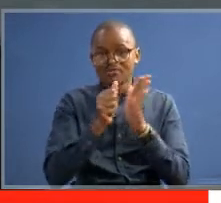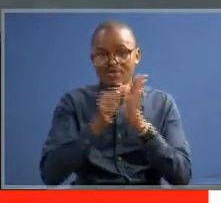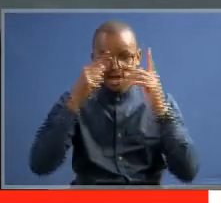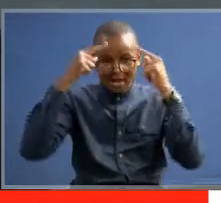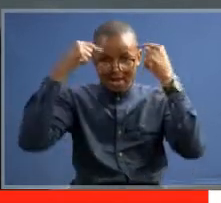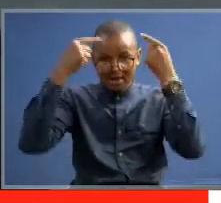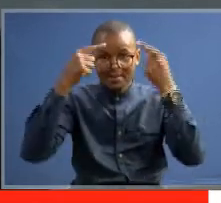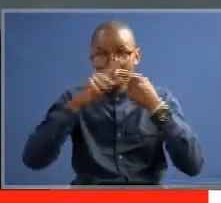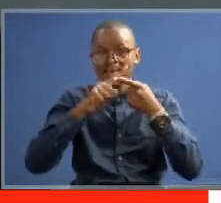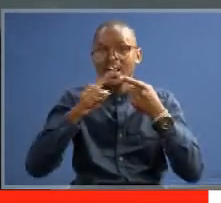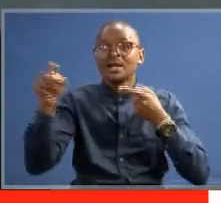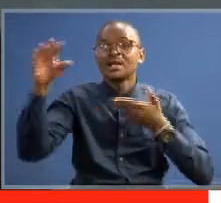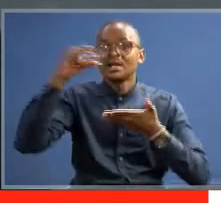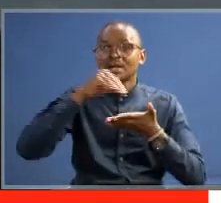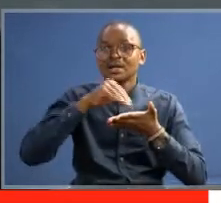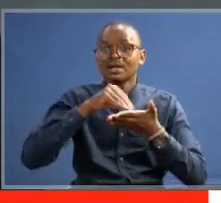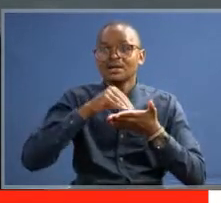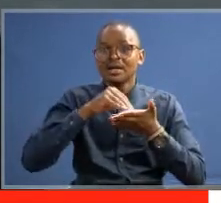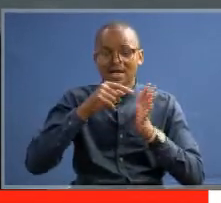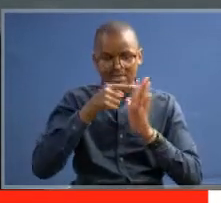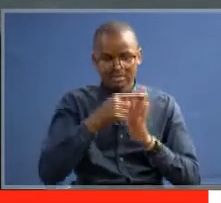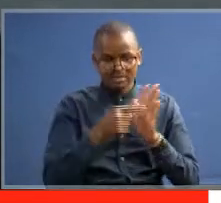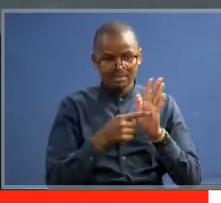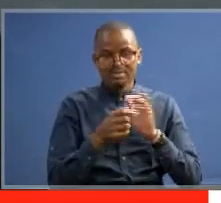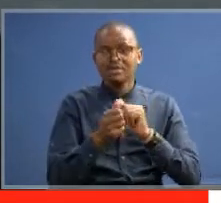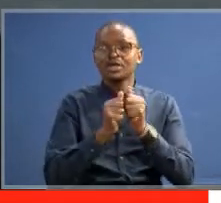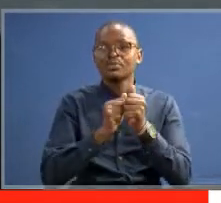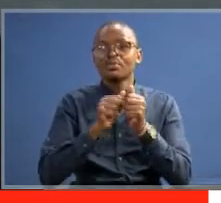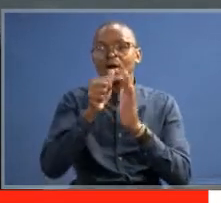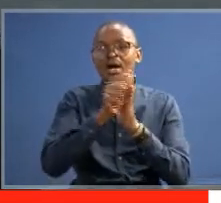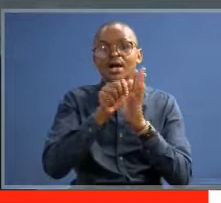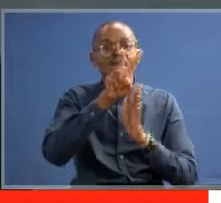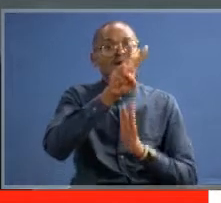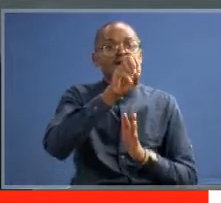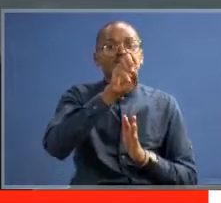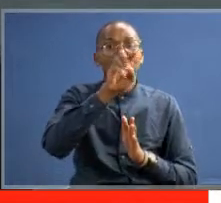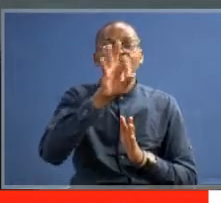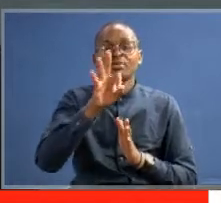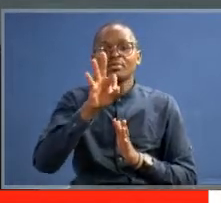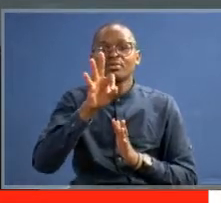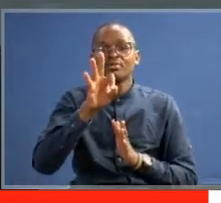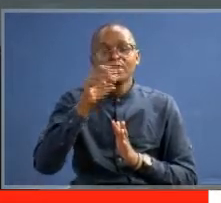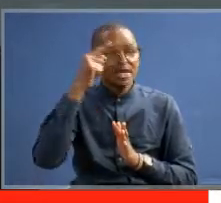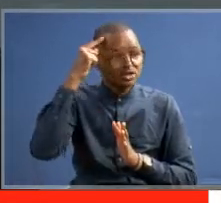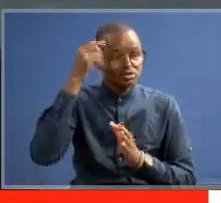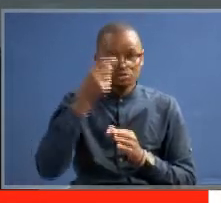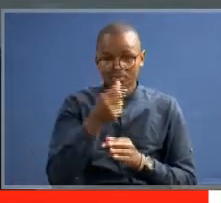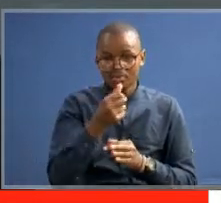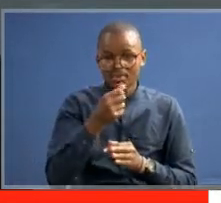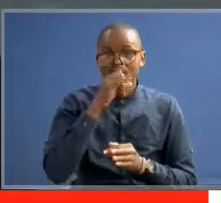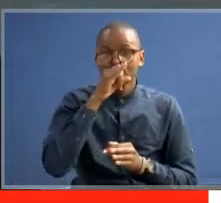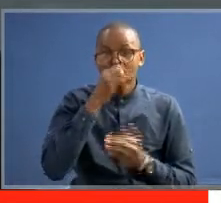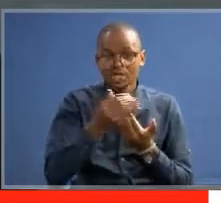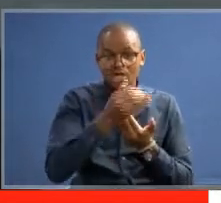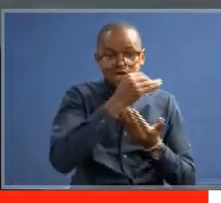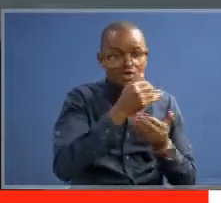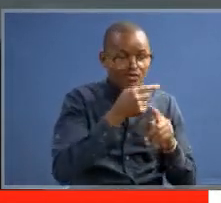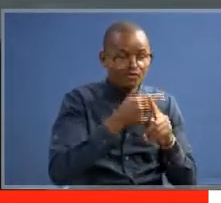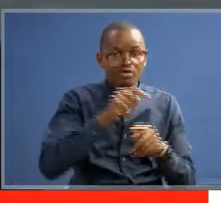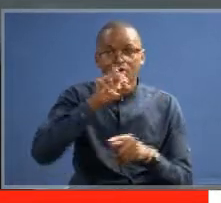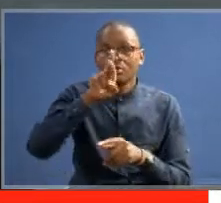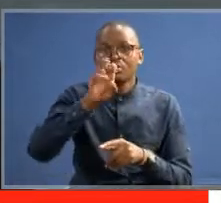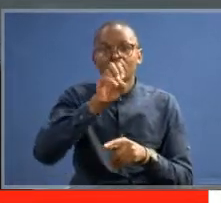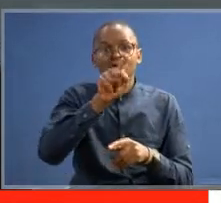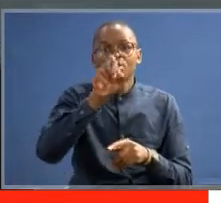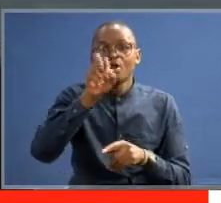success. But again, as outlined in the Sports Act 2013, the source of the money is collection from lottery,